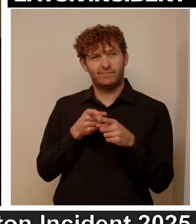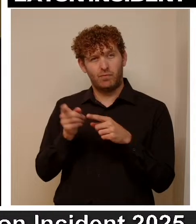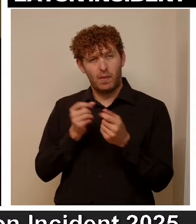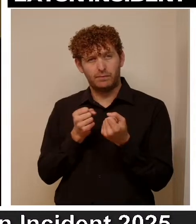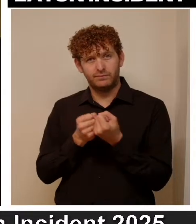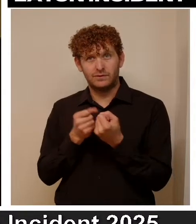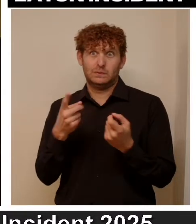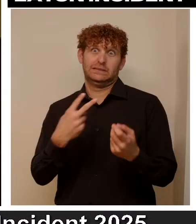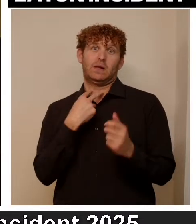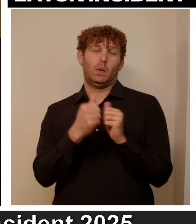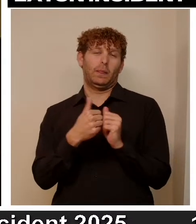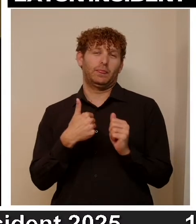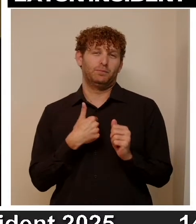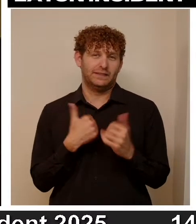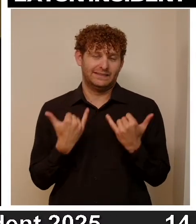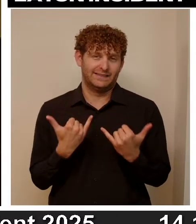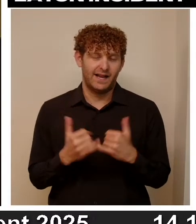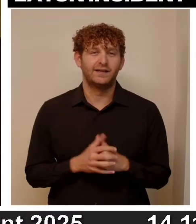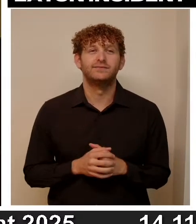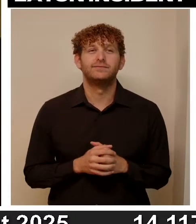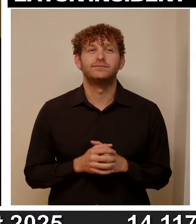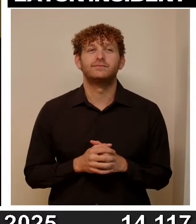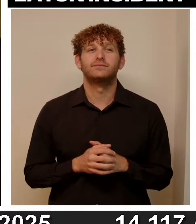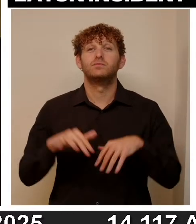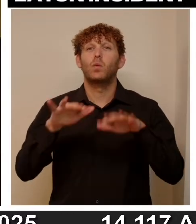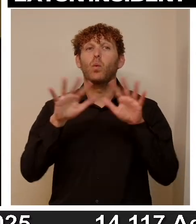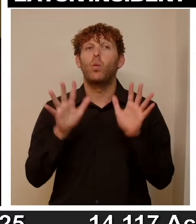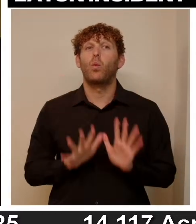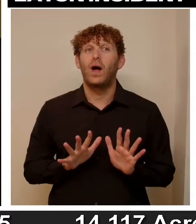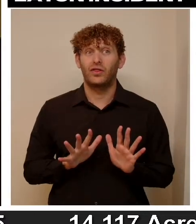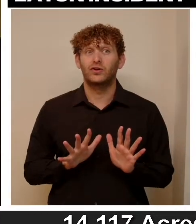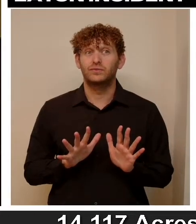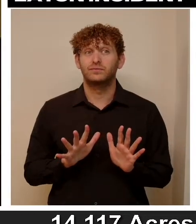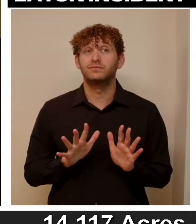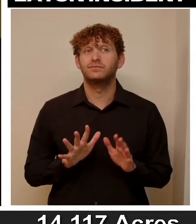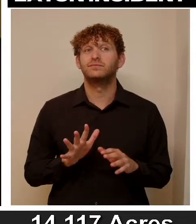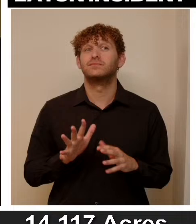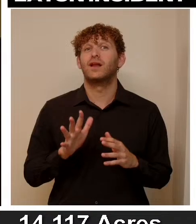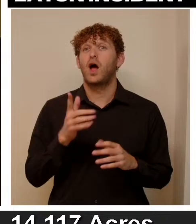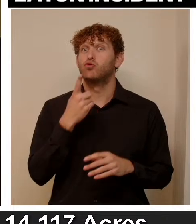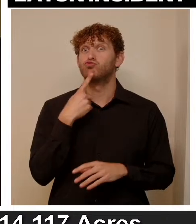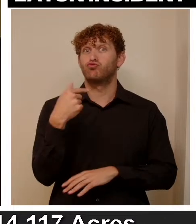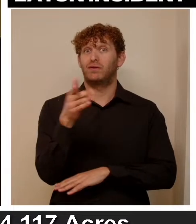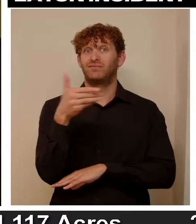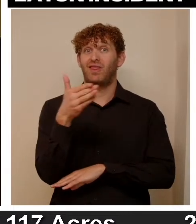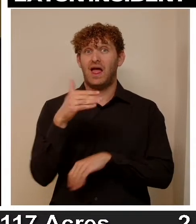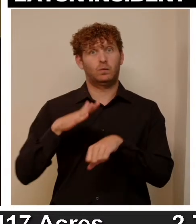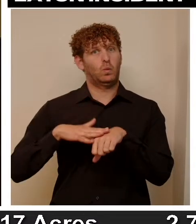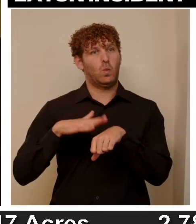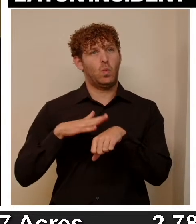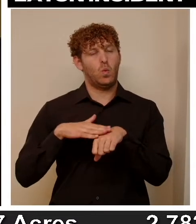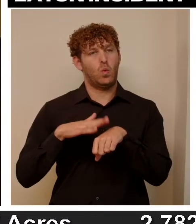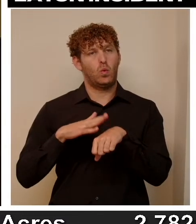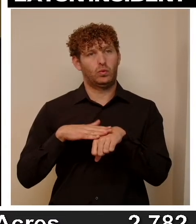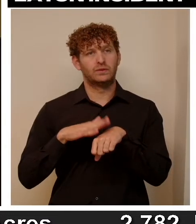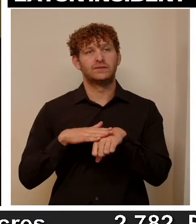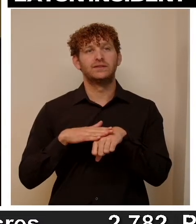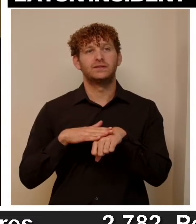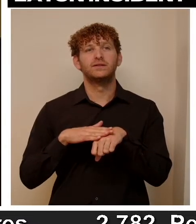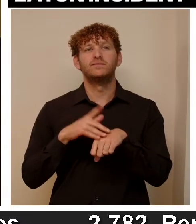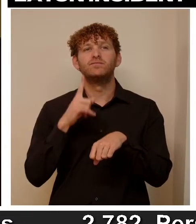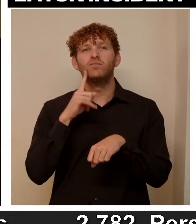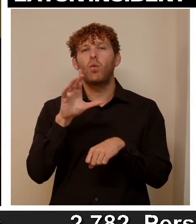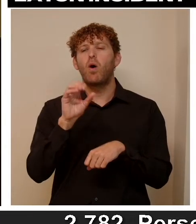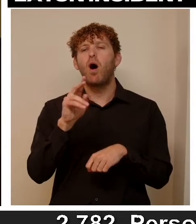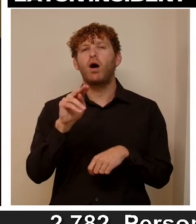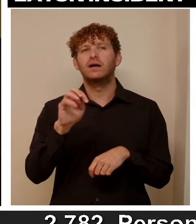weather. So the red flag warning has been issued by Oxnard. We're on track to see those winds